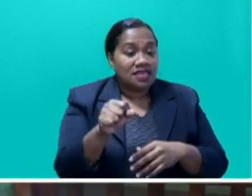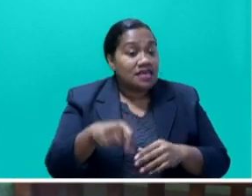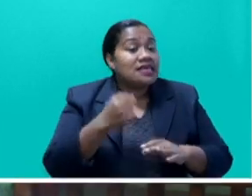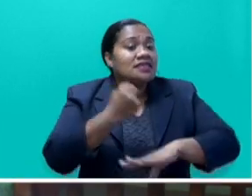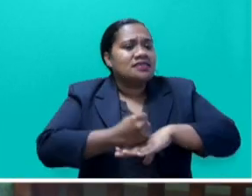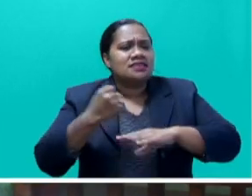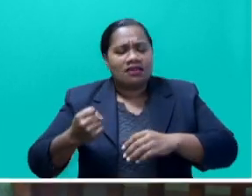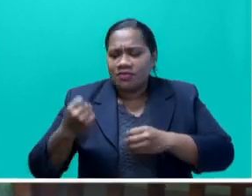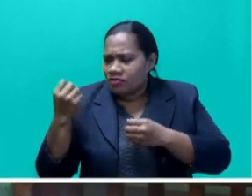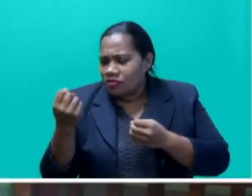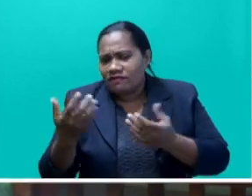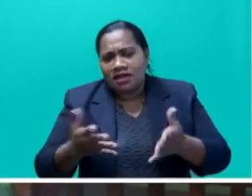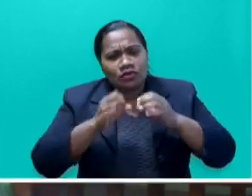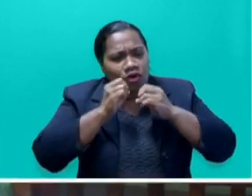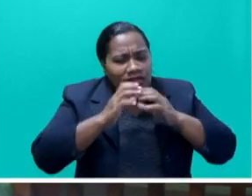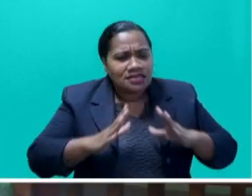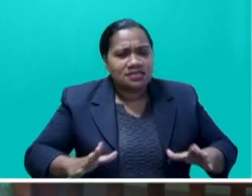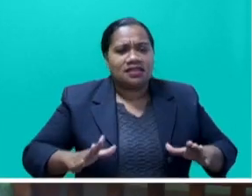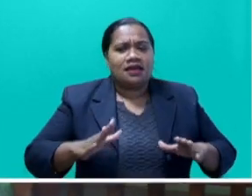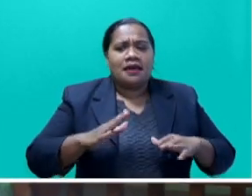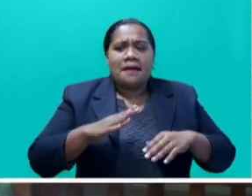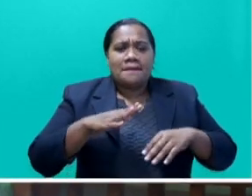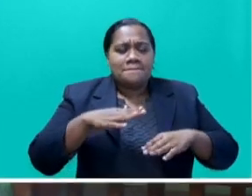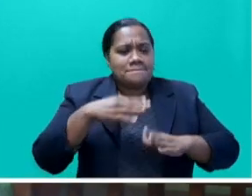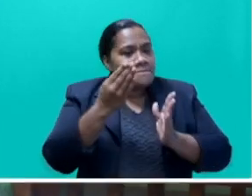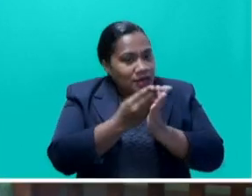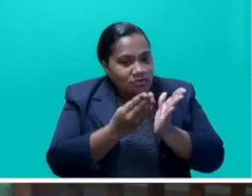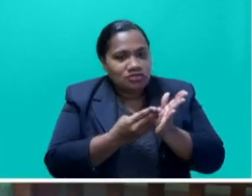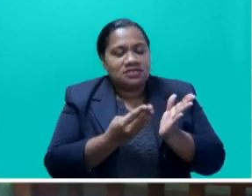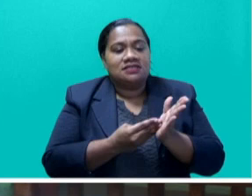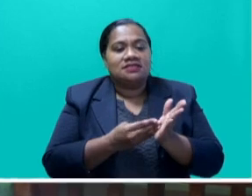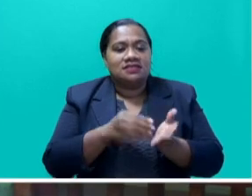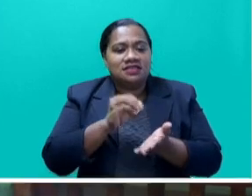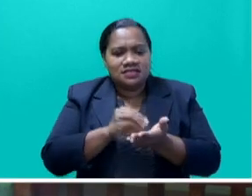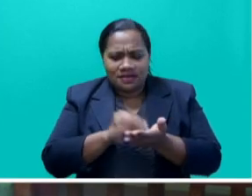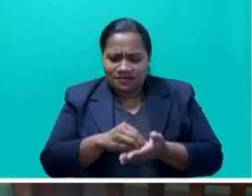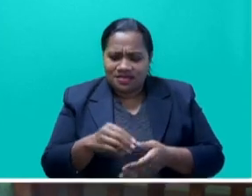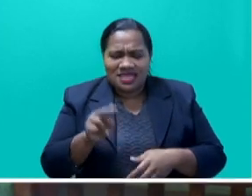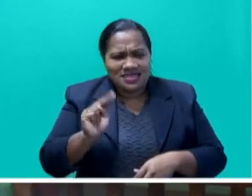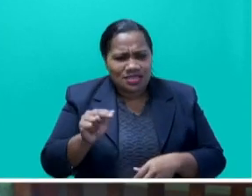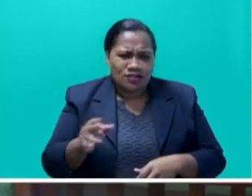provided a holistic budget that serves the needs of all Fijians.